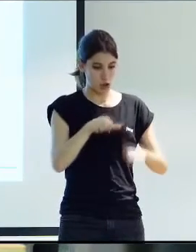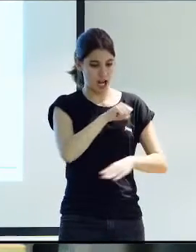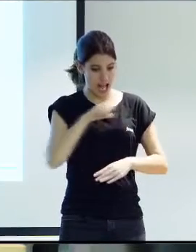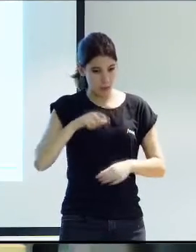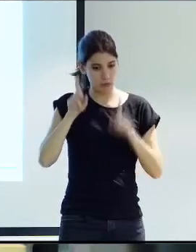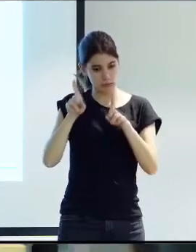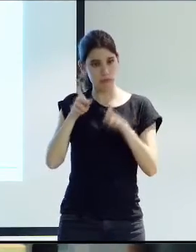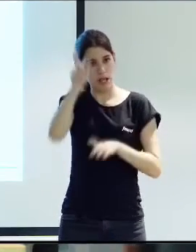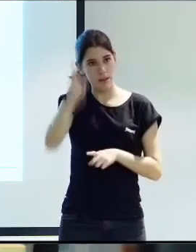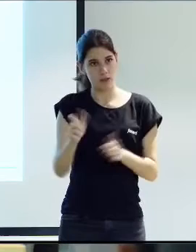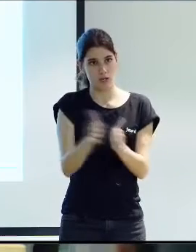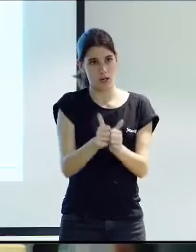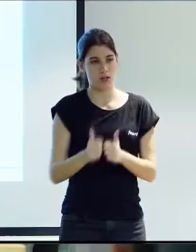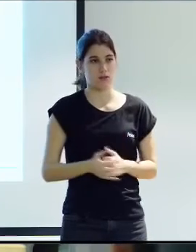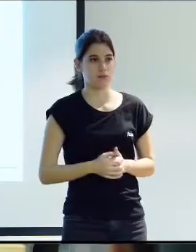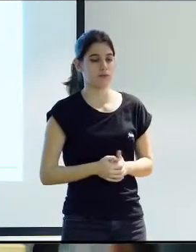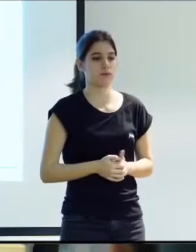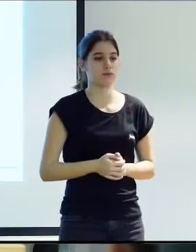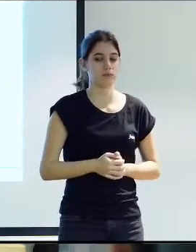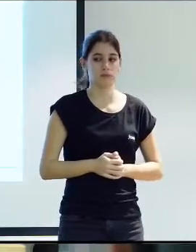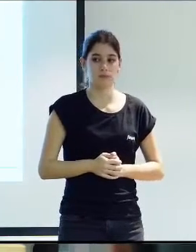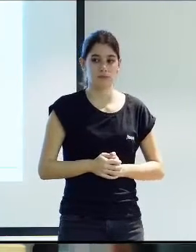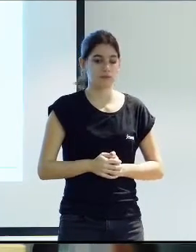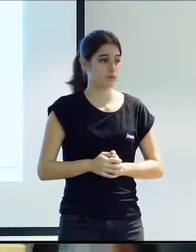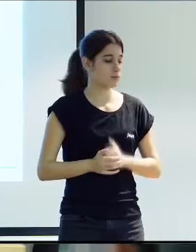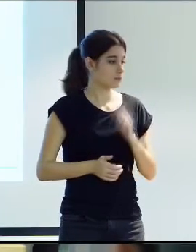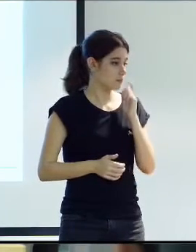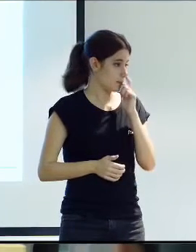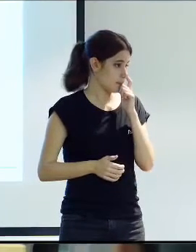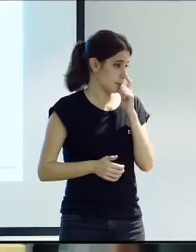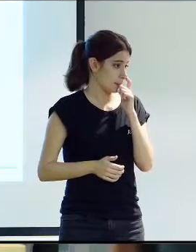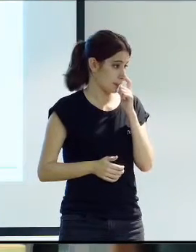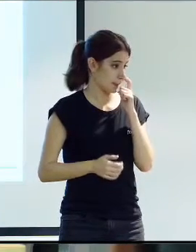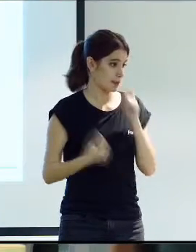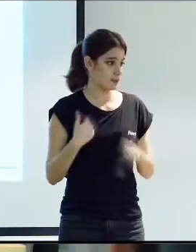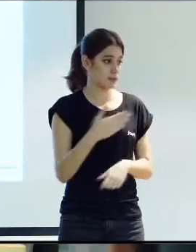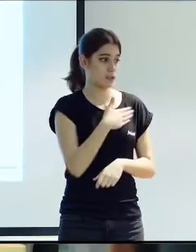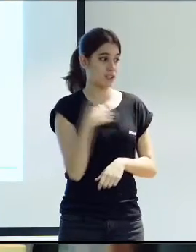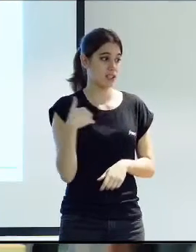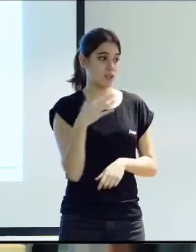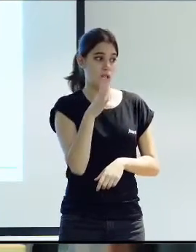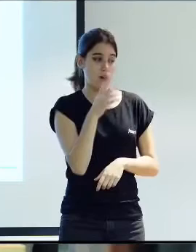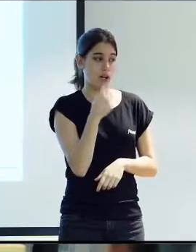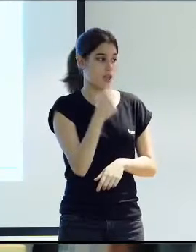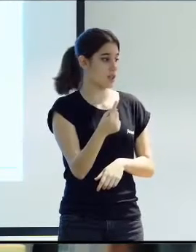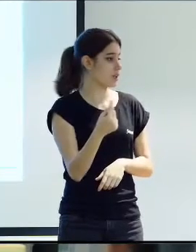what we're going to do with our personal assistant, how, where, when, and the like. I also want to